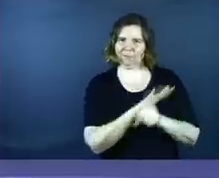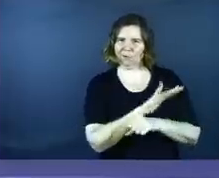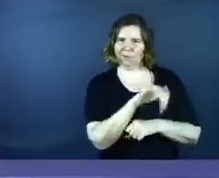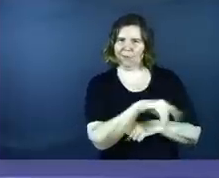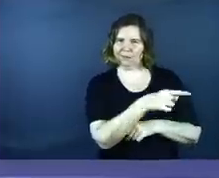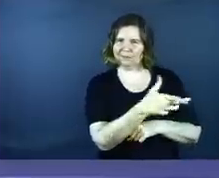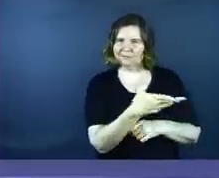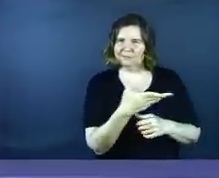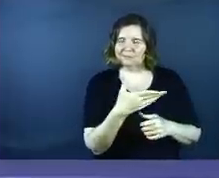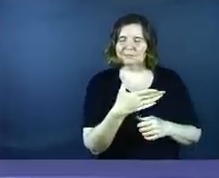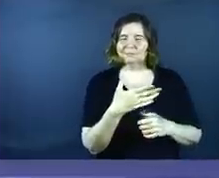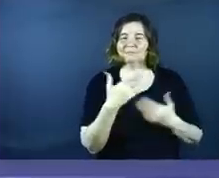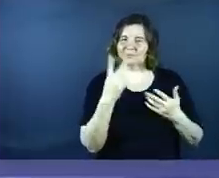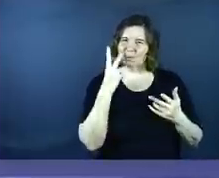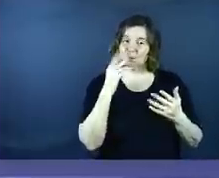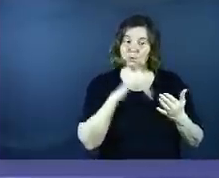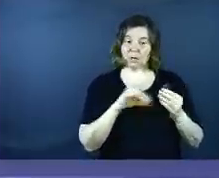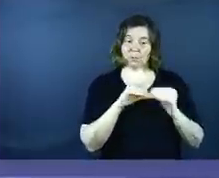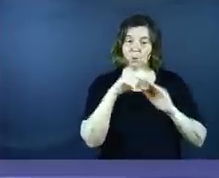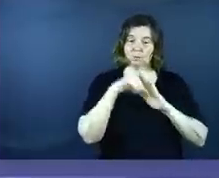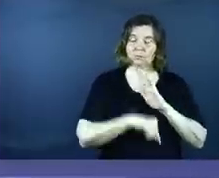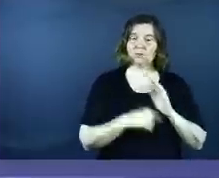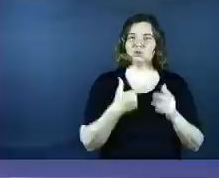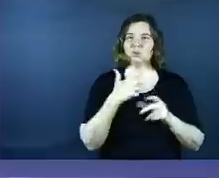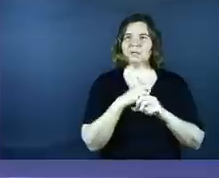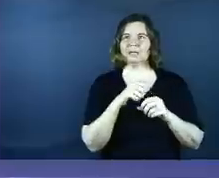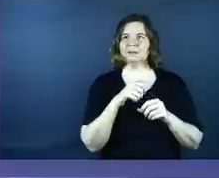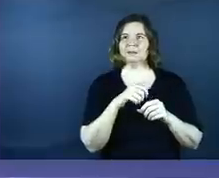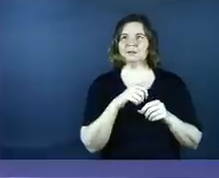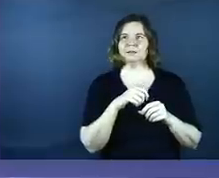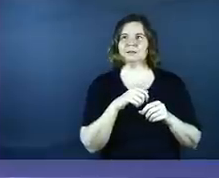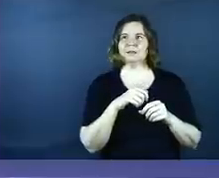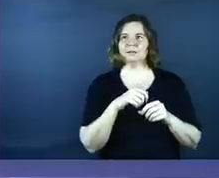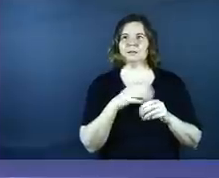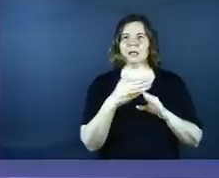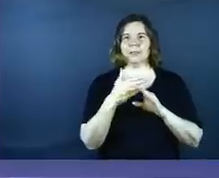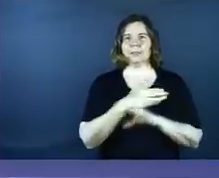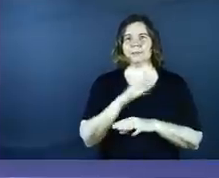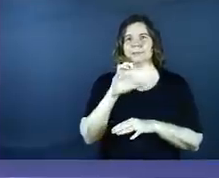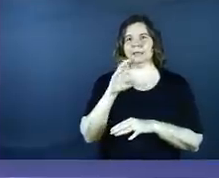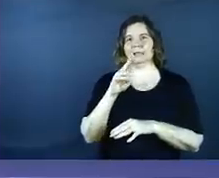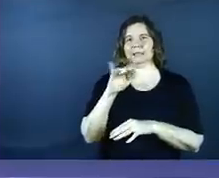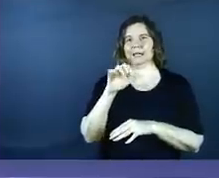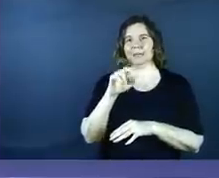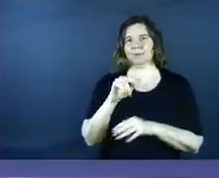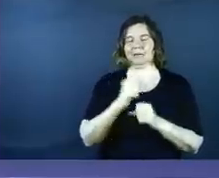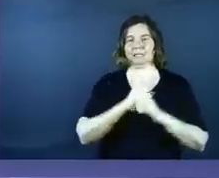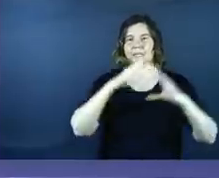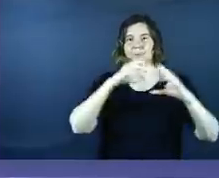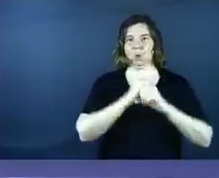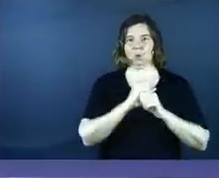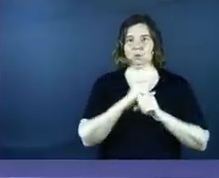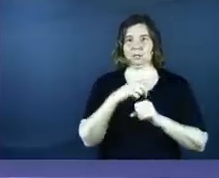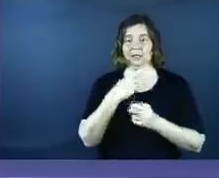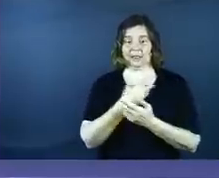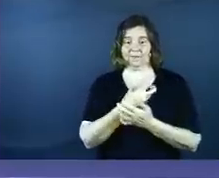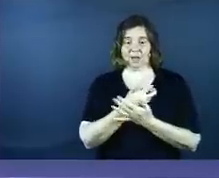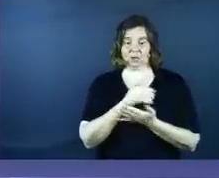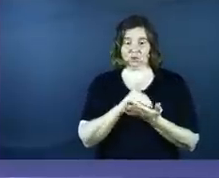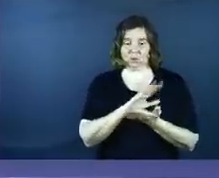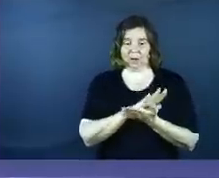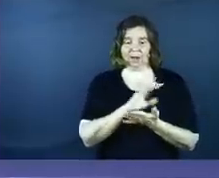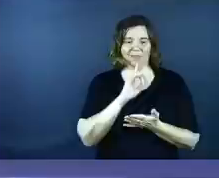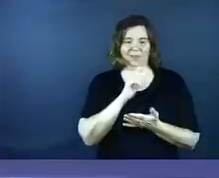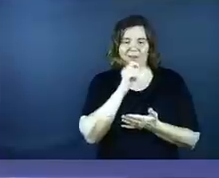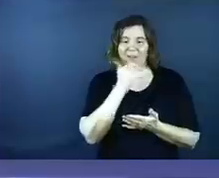that. You study more deeply, you'll get into the Precambrian explosion in the fossil record. And